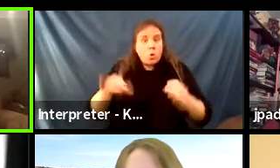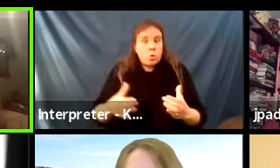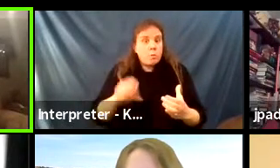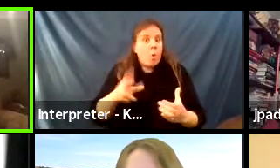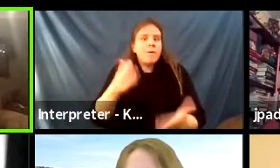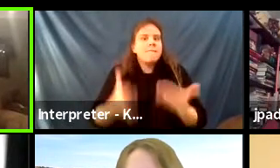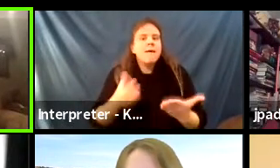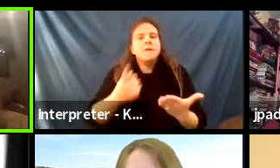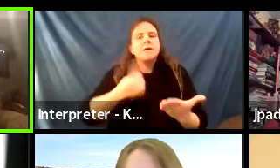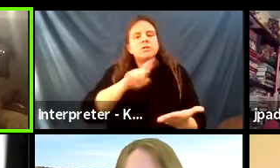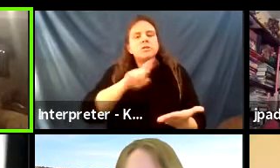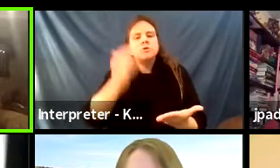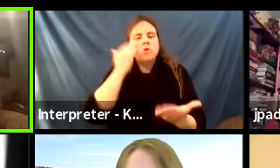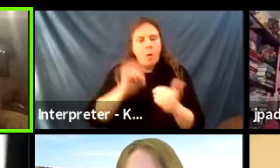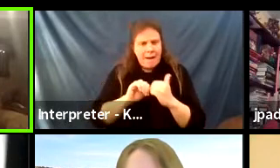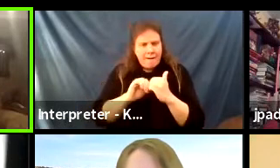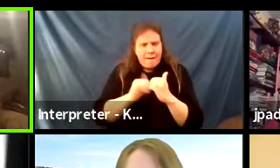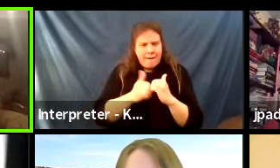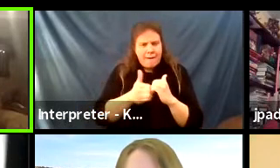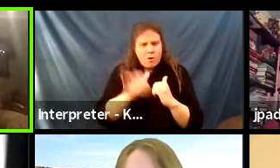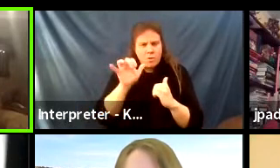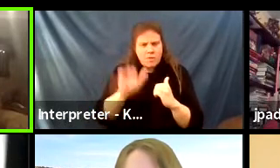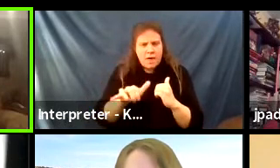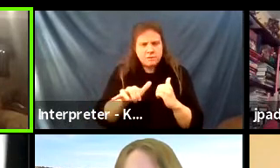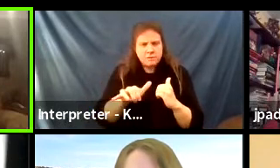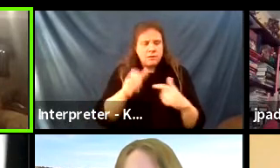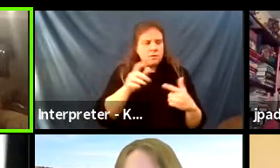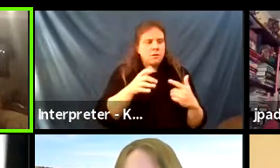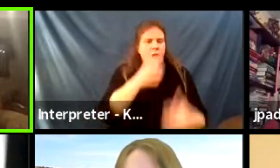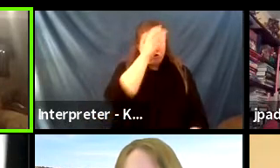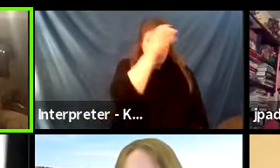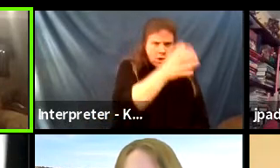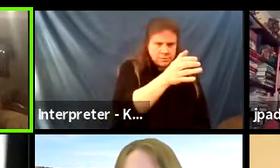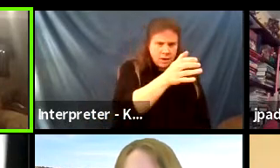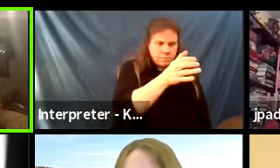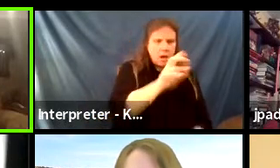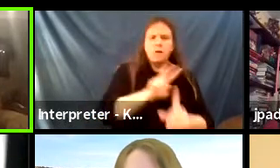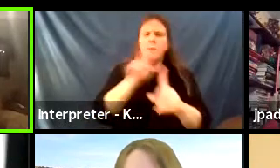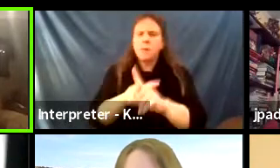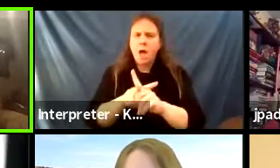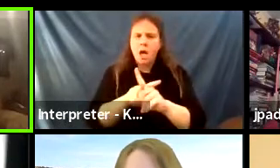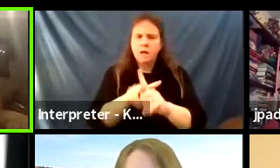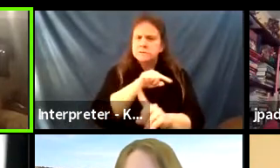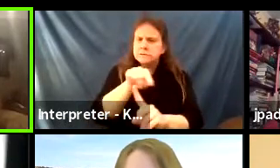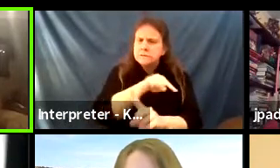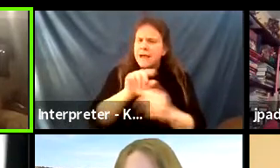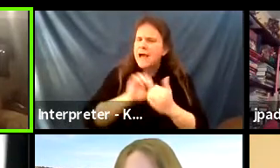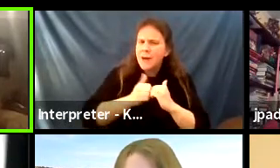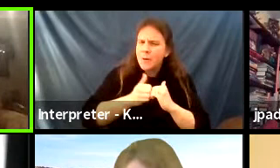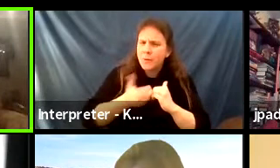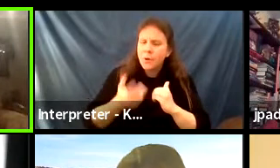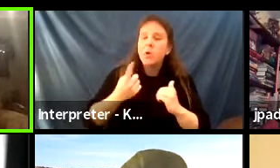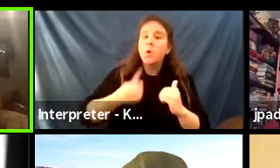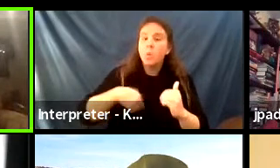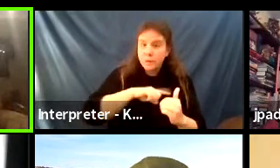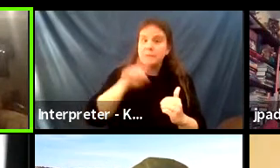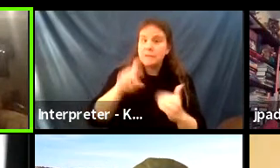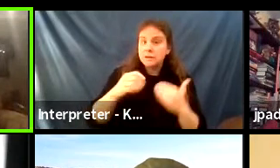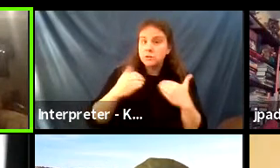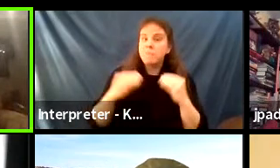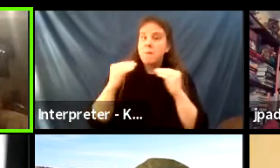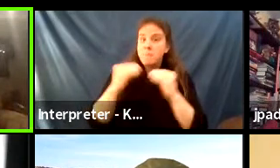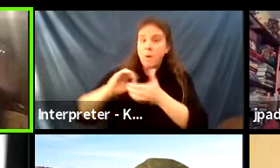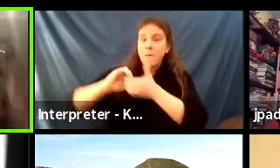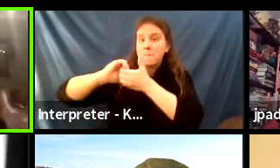how of the state is thinking about doing that. And I realize there's complexity because it's going to have to involve partners. Like, we know that at the local